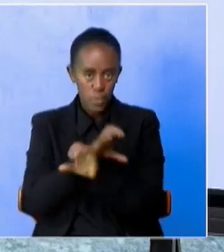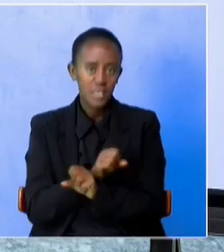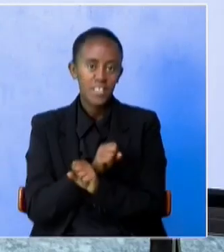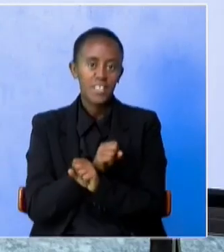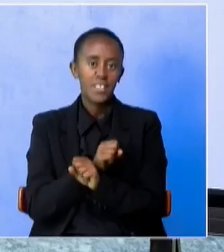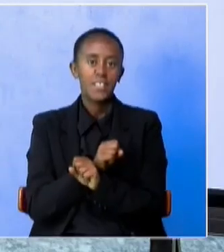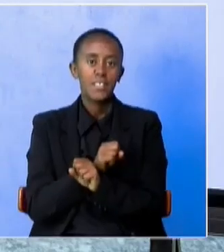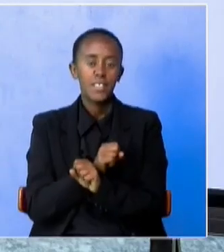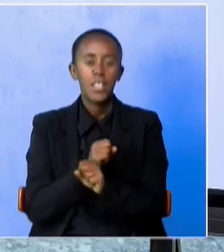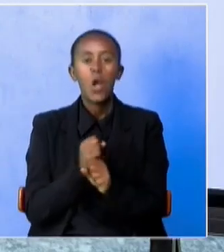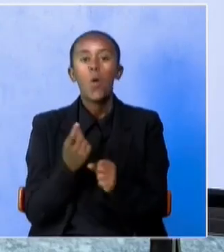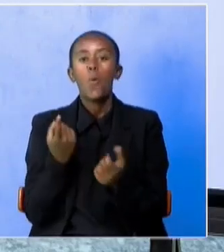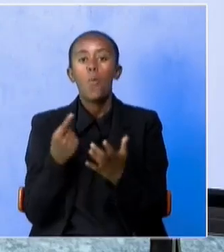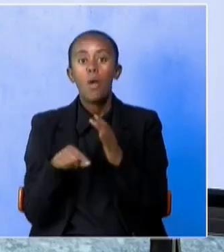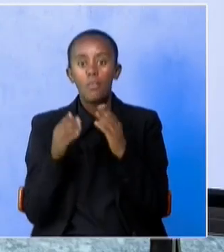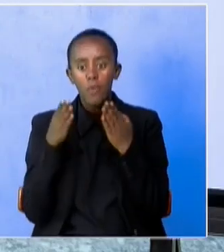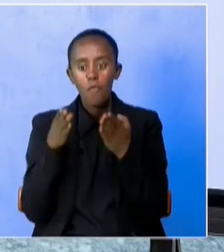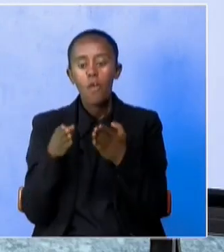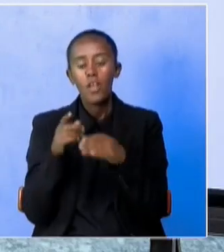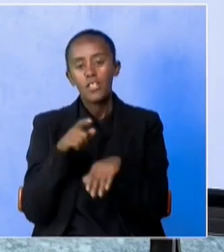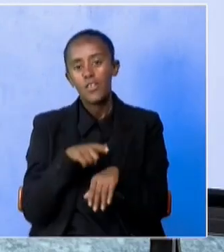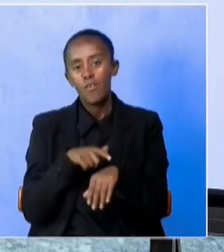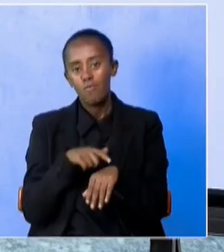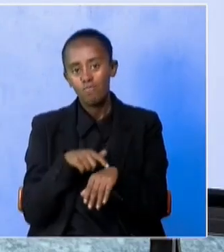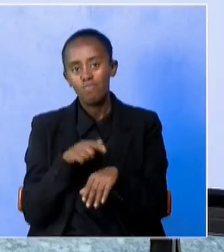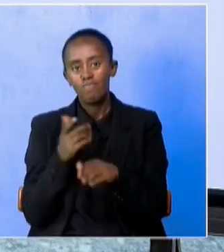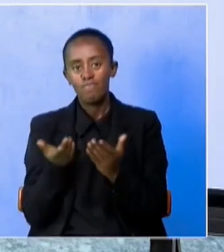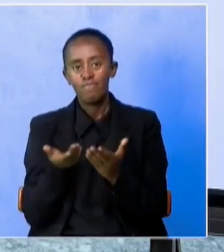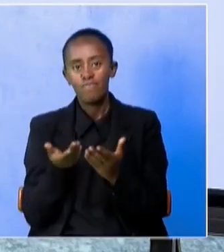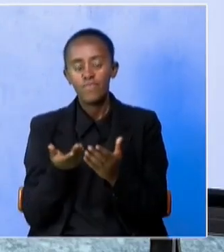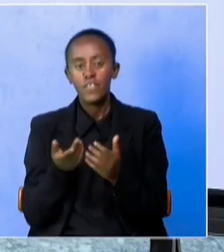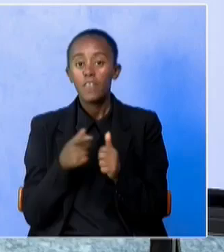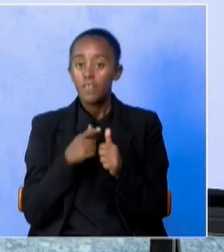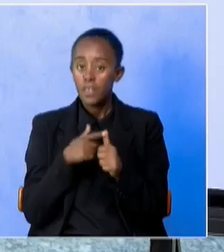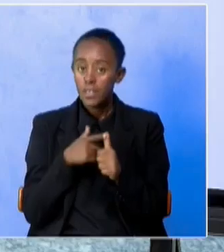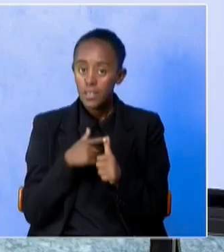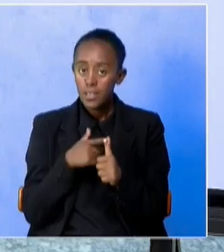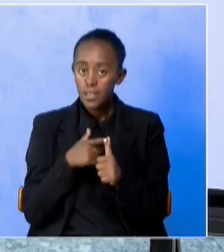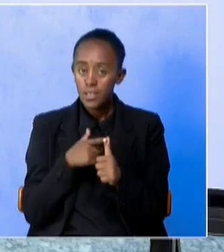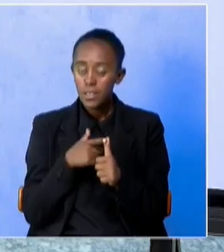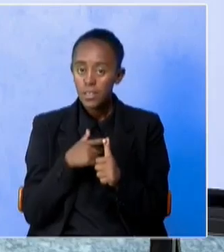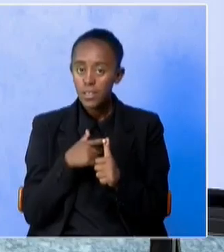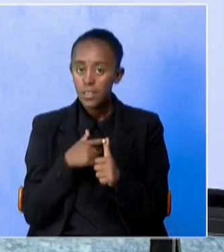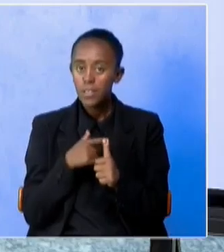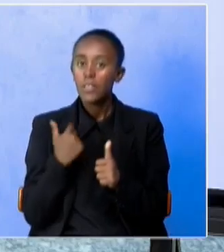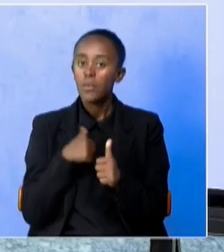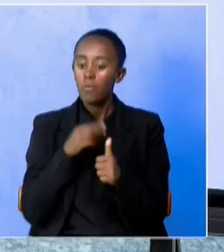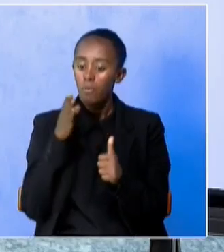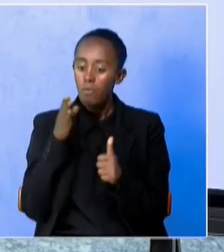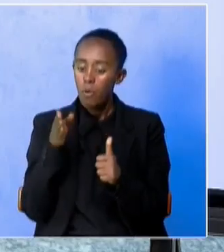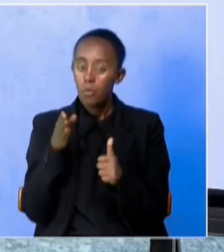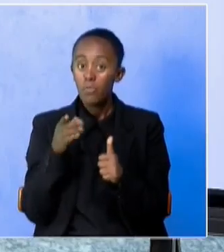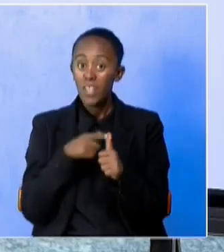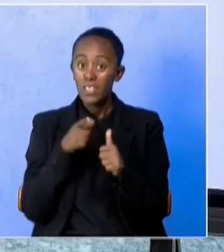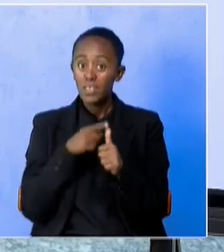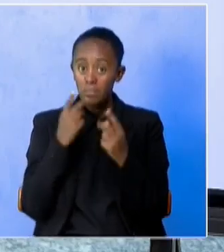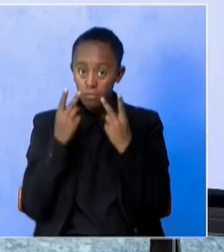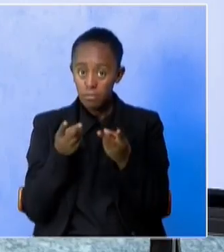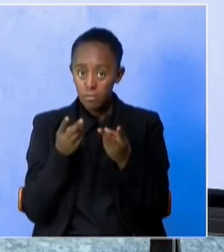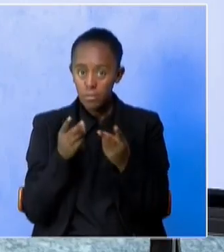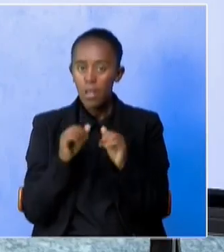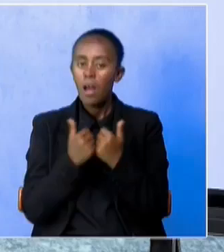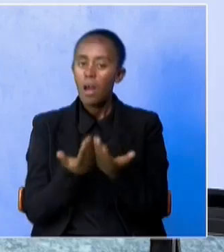on. Not in the first case, in the first one, we were focusing on how the action was